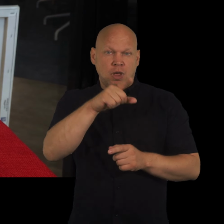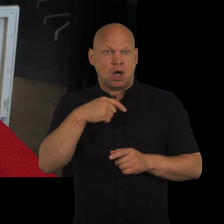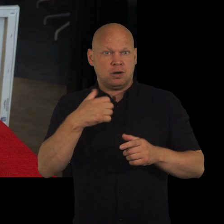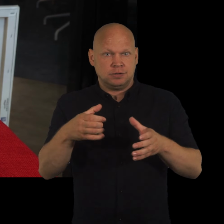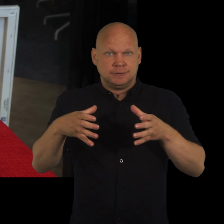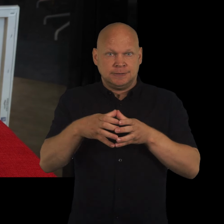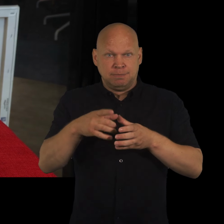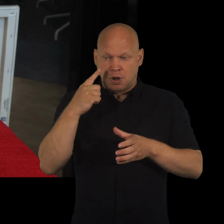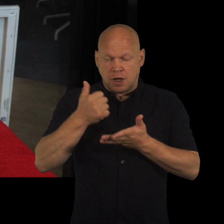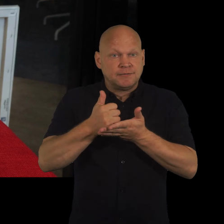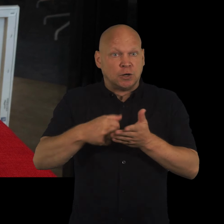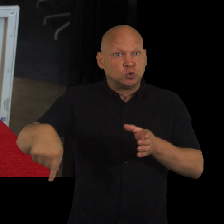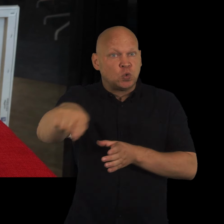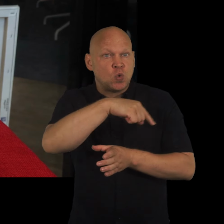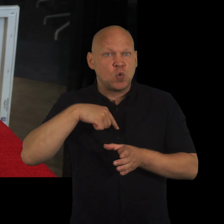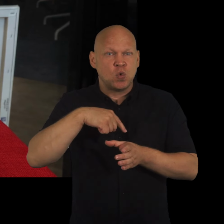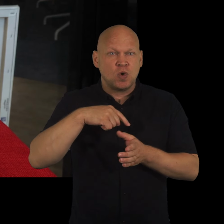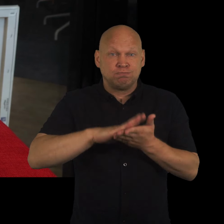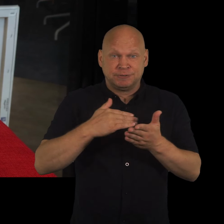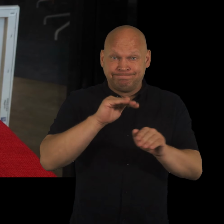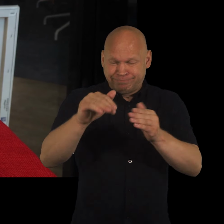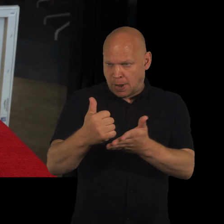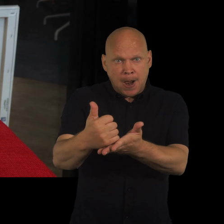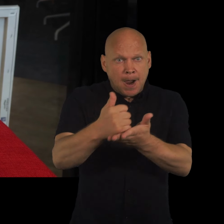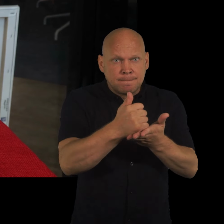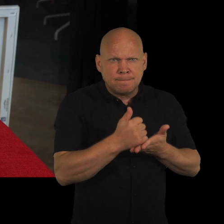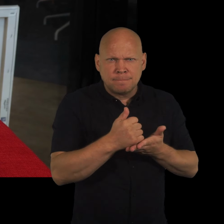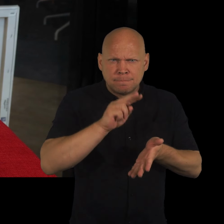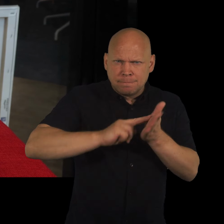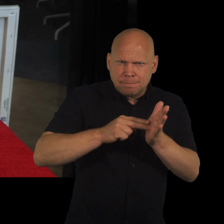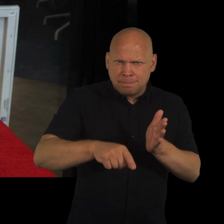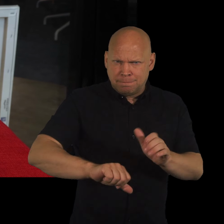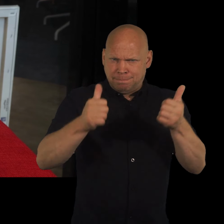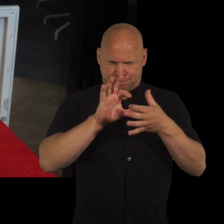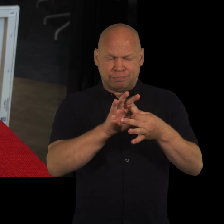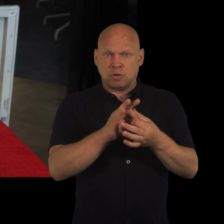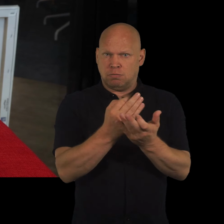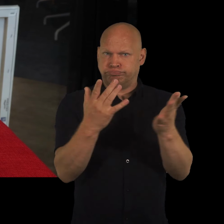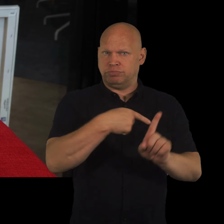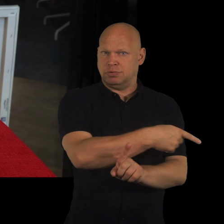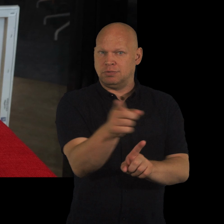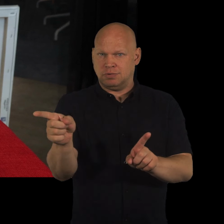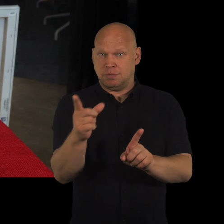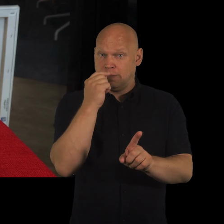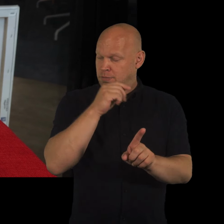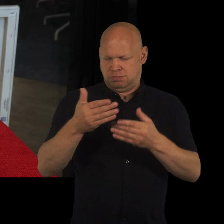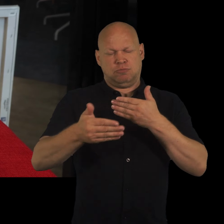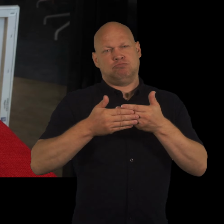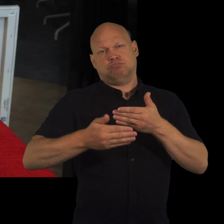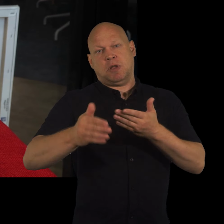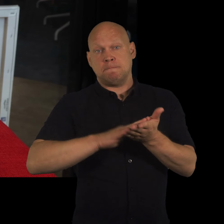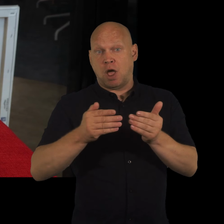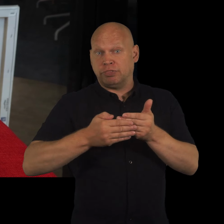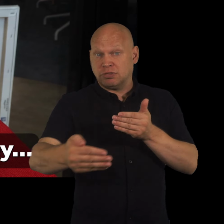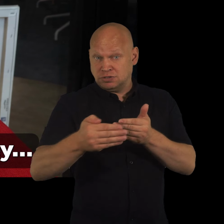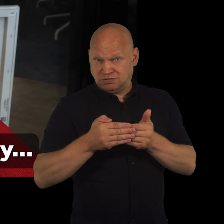so lucky to have a team of young advisors, and I'll be asking for their help to plan how best to connect with as many of you as possible in the coming